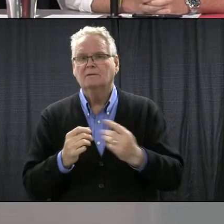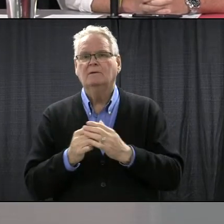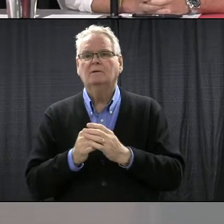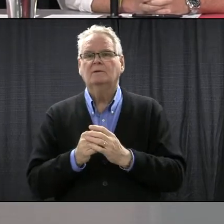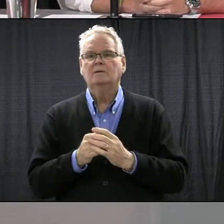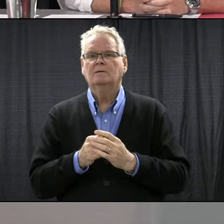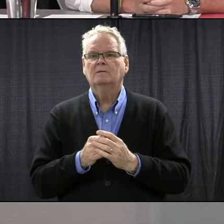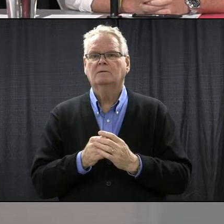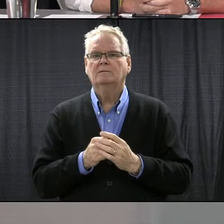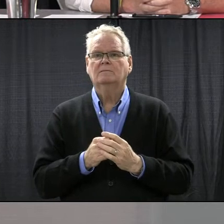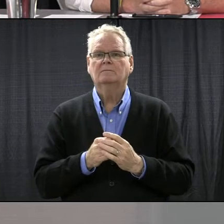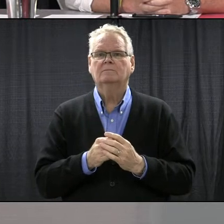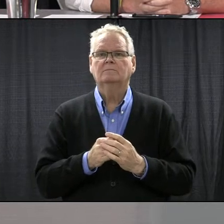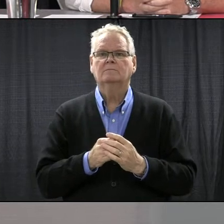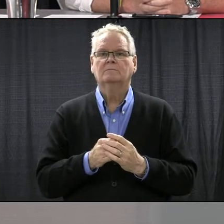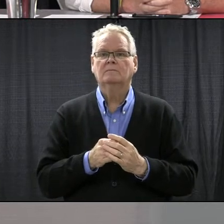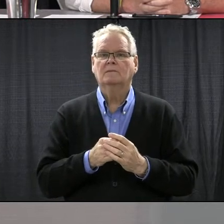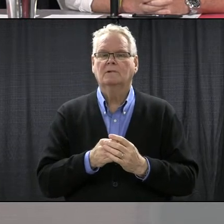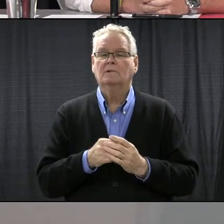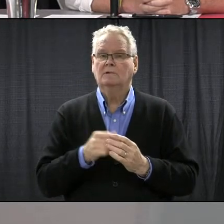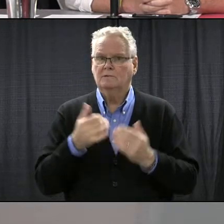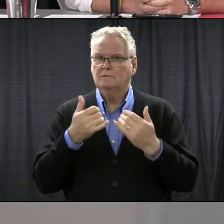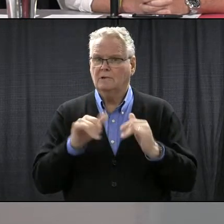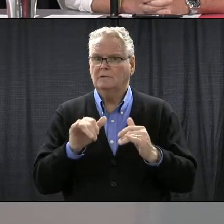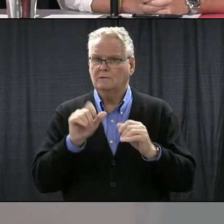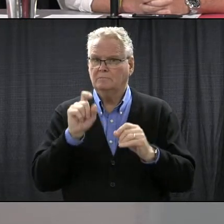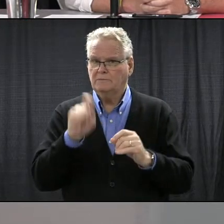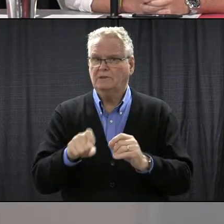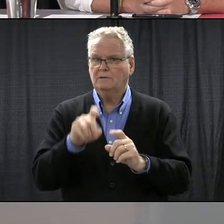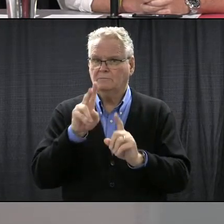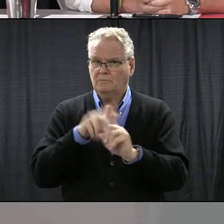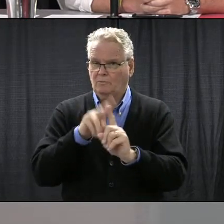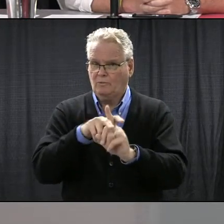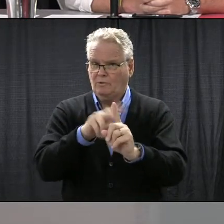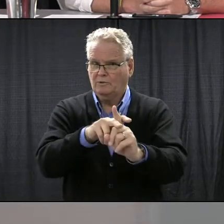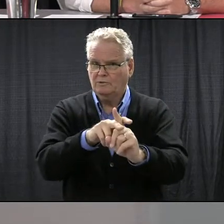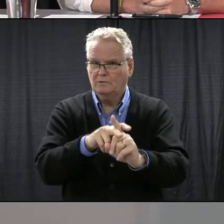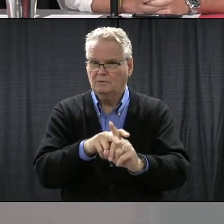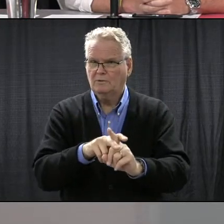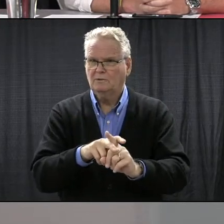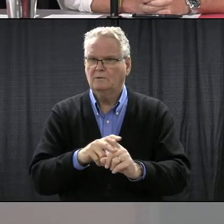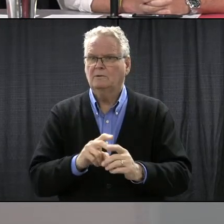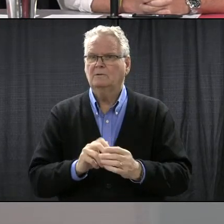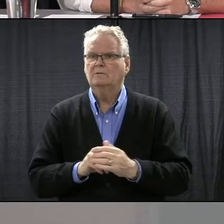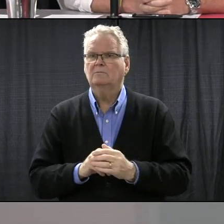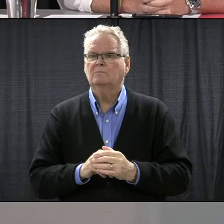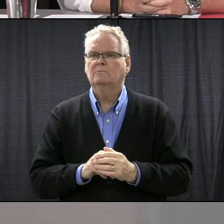first-come, first-serve based on when people land and when they're able to then go through?